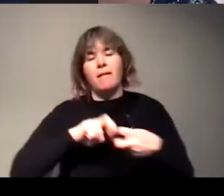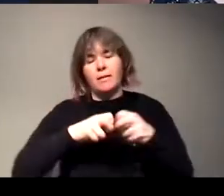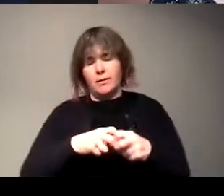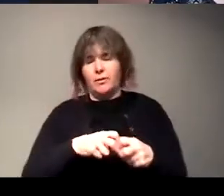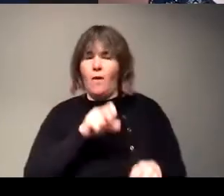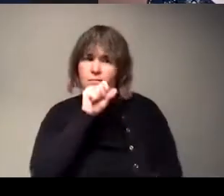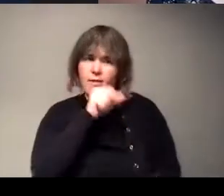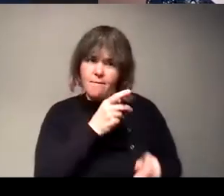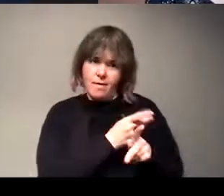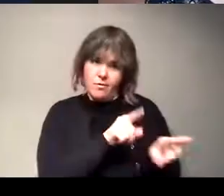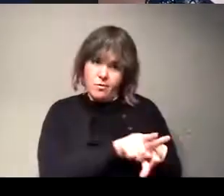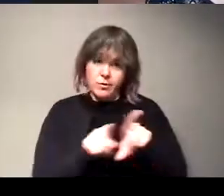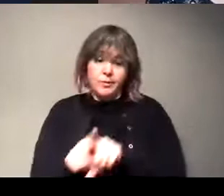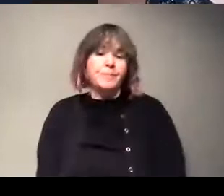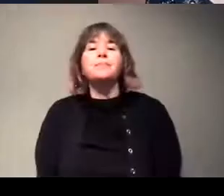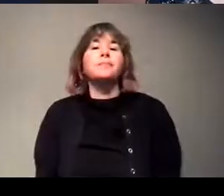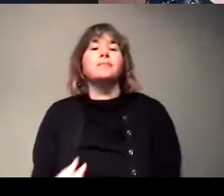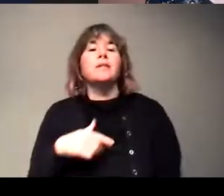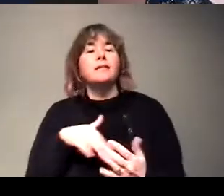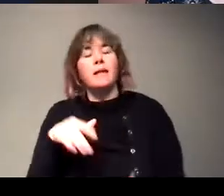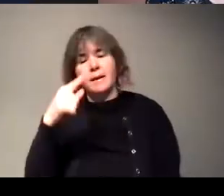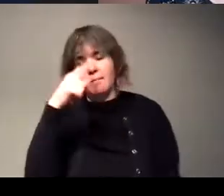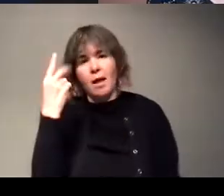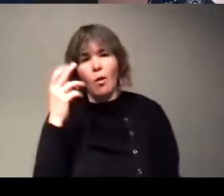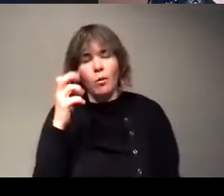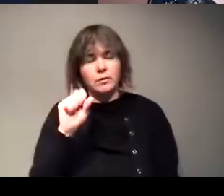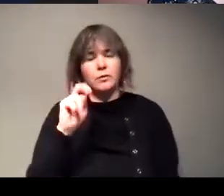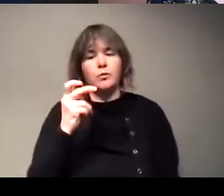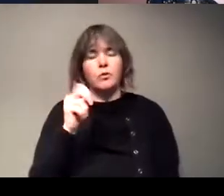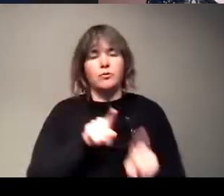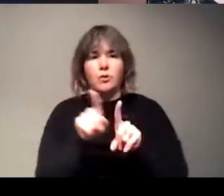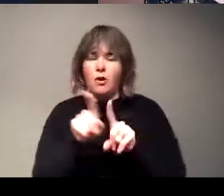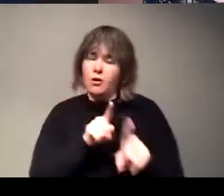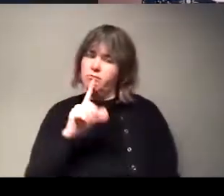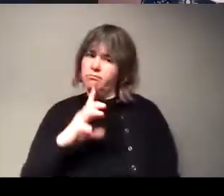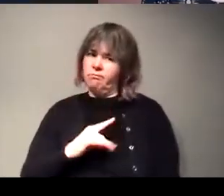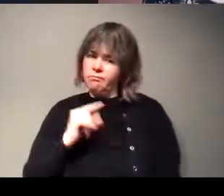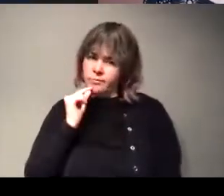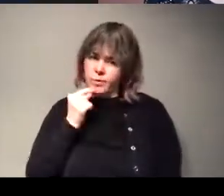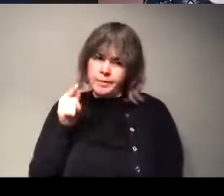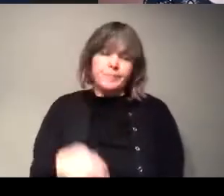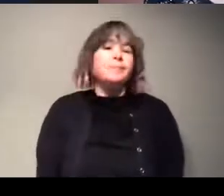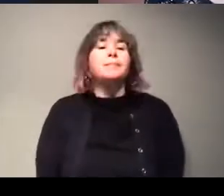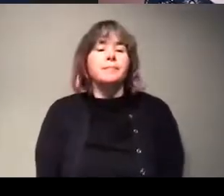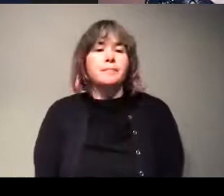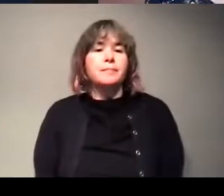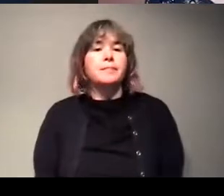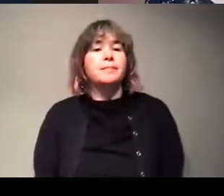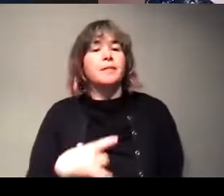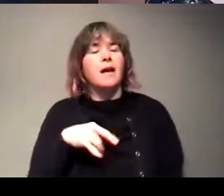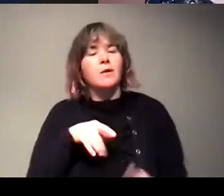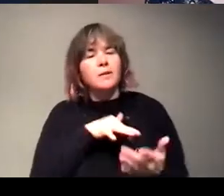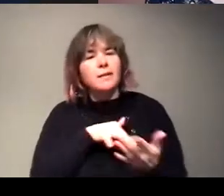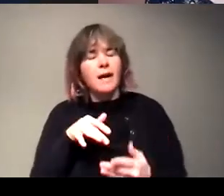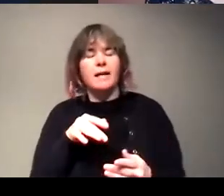lot. I study black holes and neutron stars, which are super, super cool. And I like to study kind of the